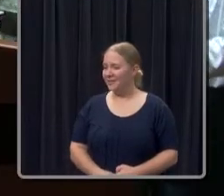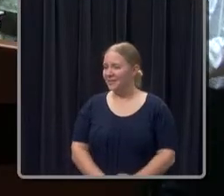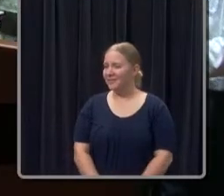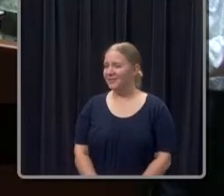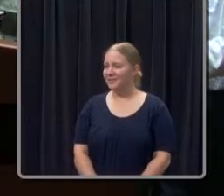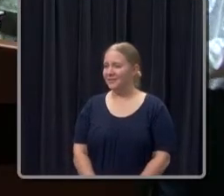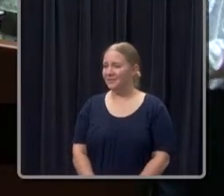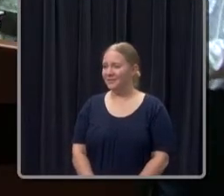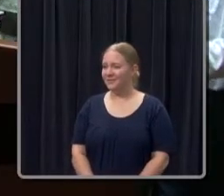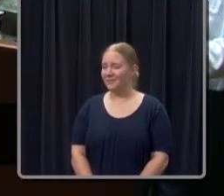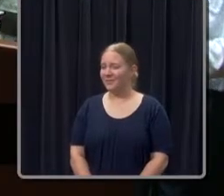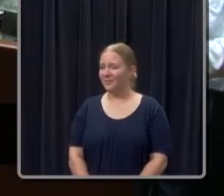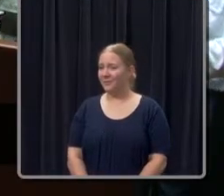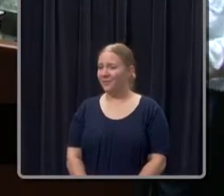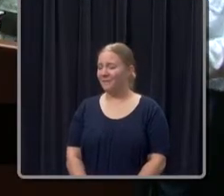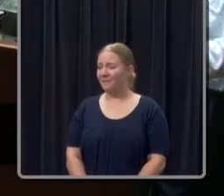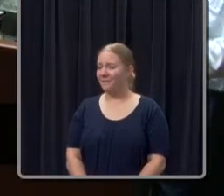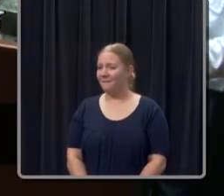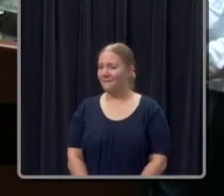Karen Bishop?